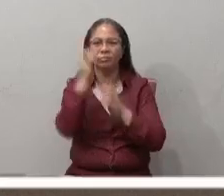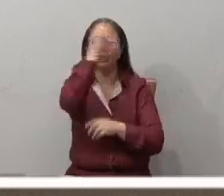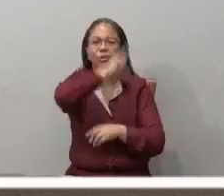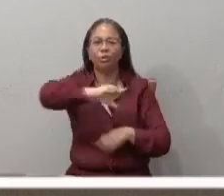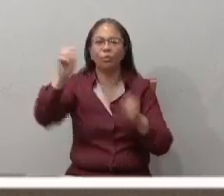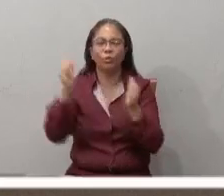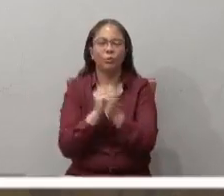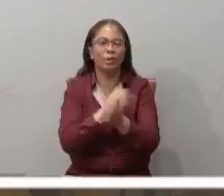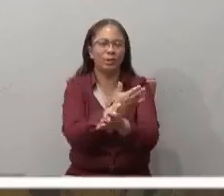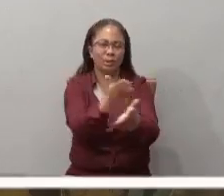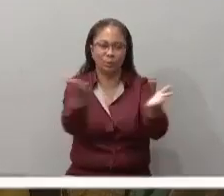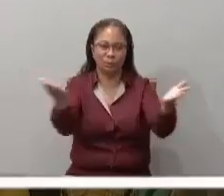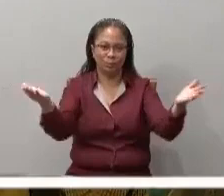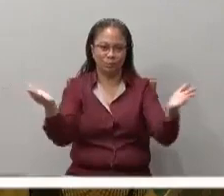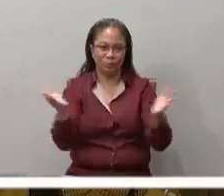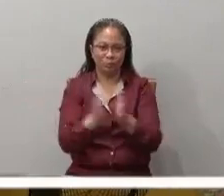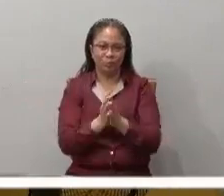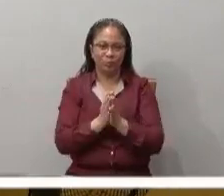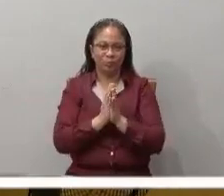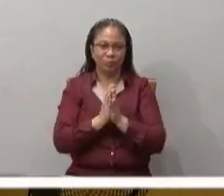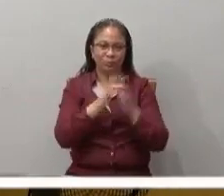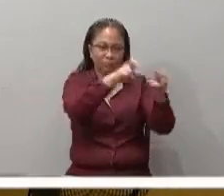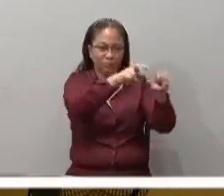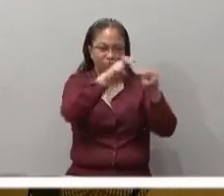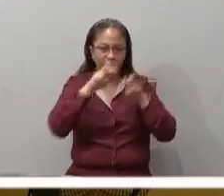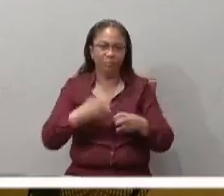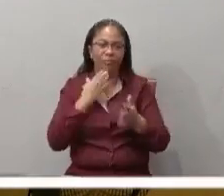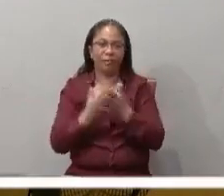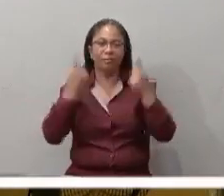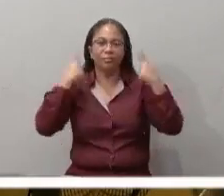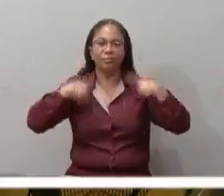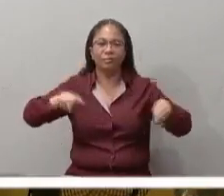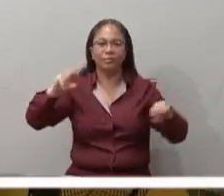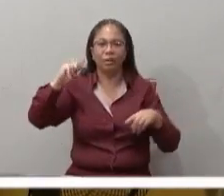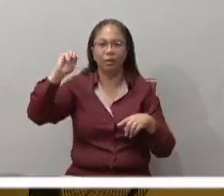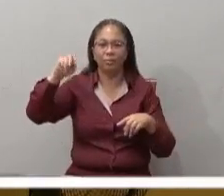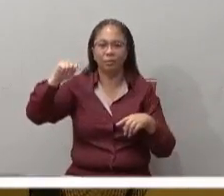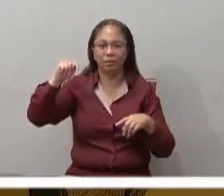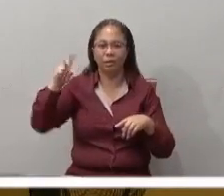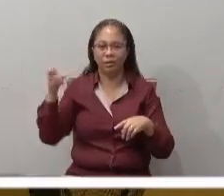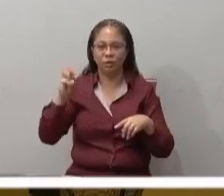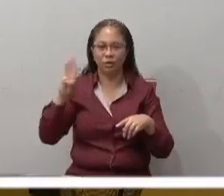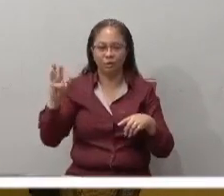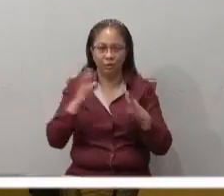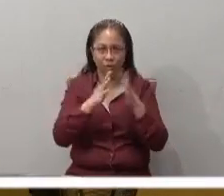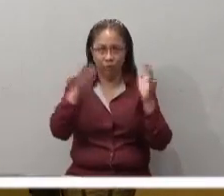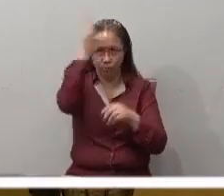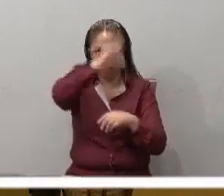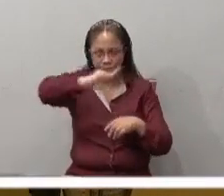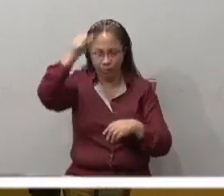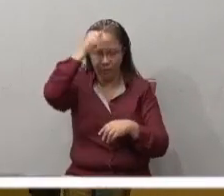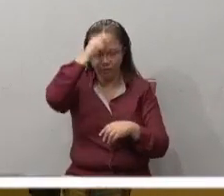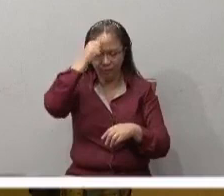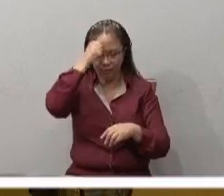The Lord be with you. And with your spirit. A reading from the Holy Gospel according to Matthew. Glory to